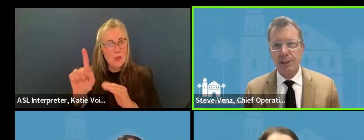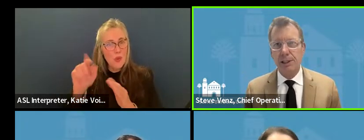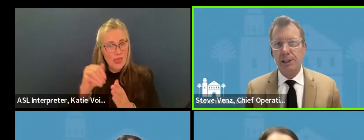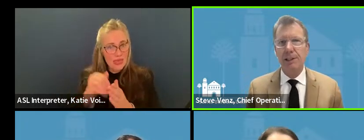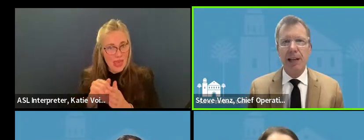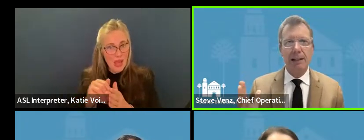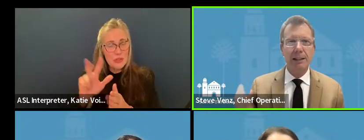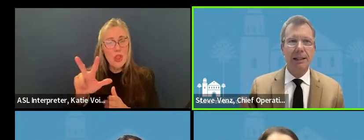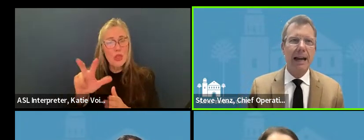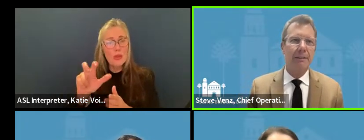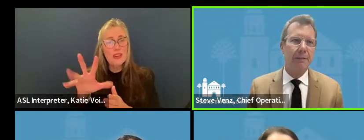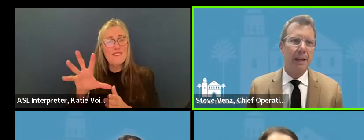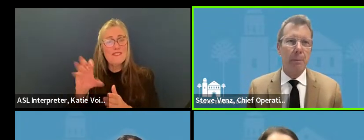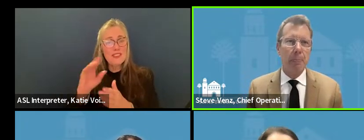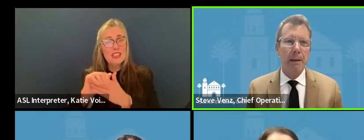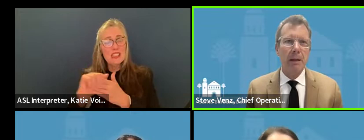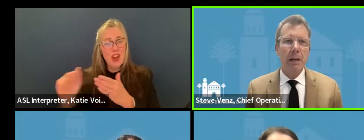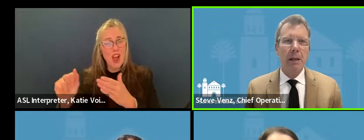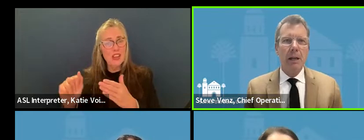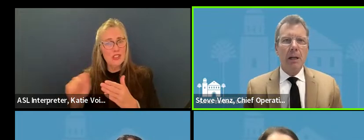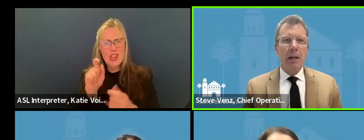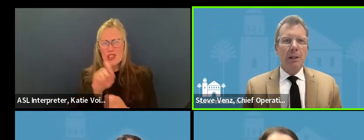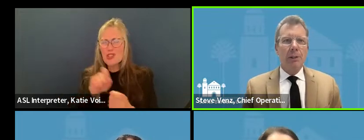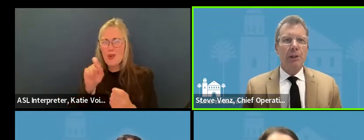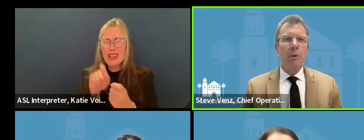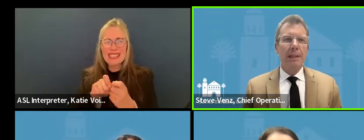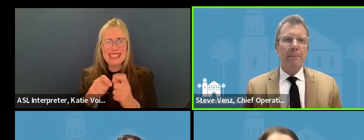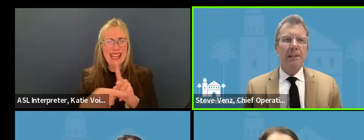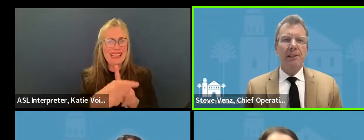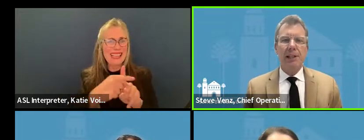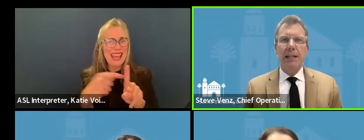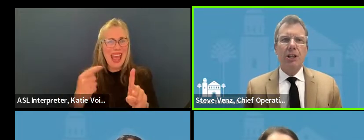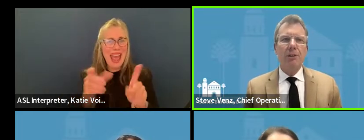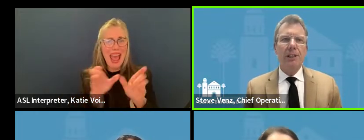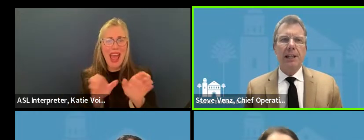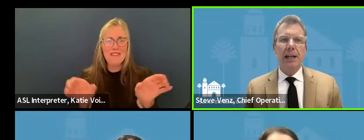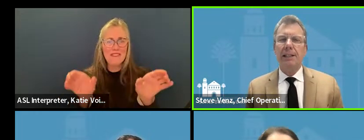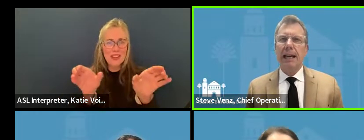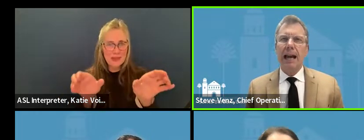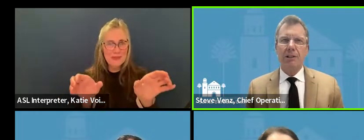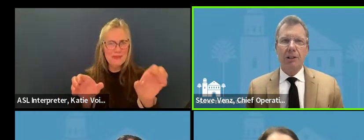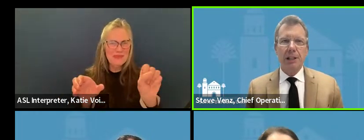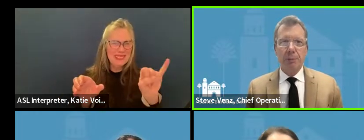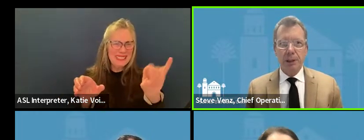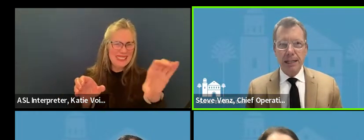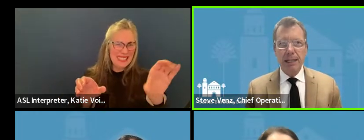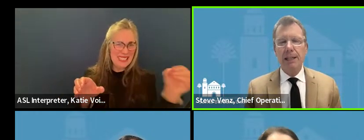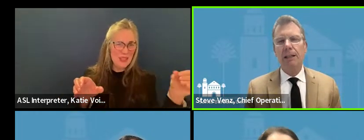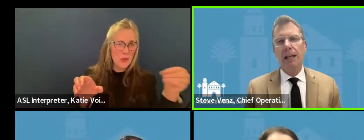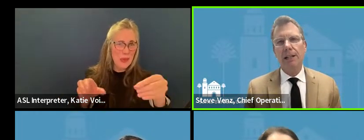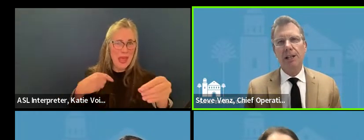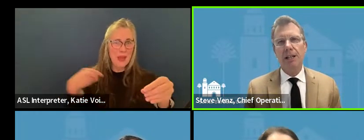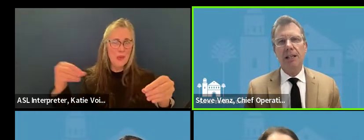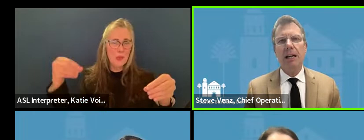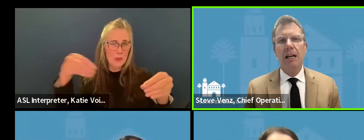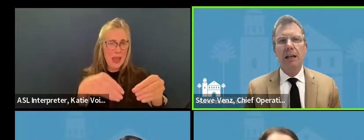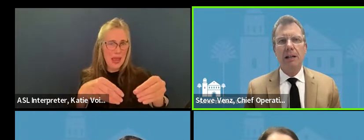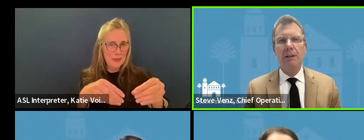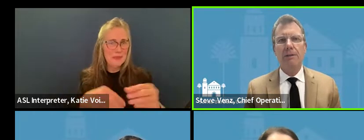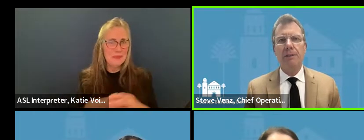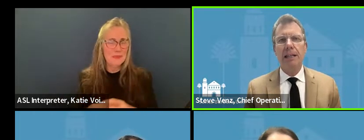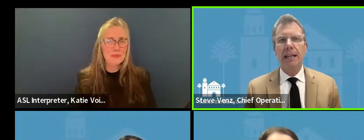$81,350, exactly half of that. So with that being said, Geosyntec, they actually completed the